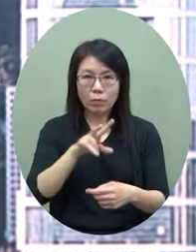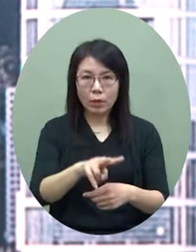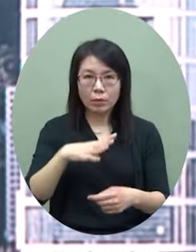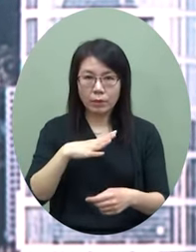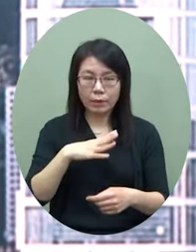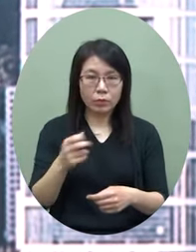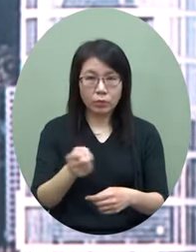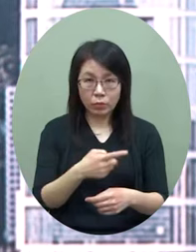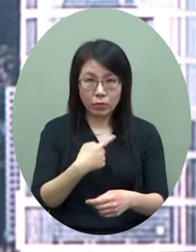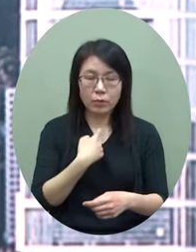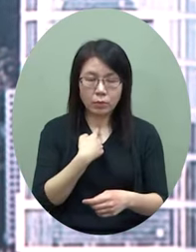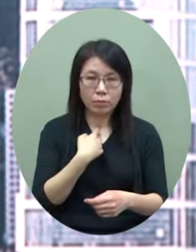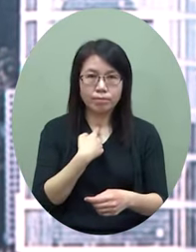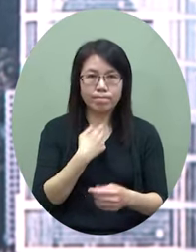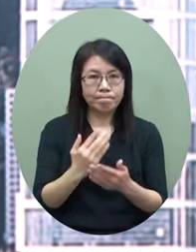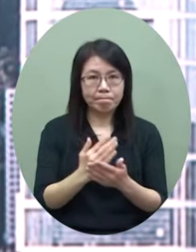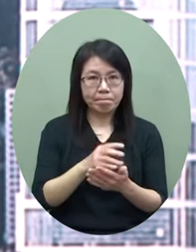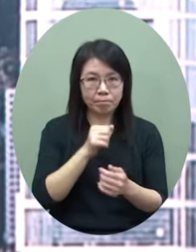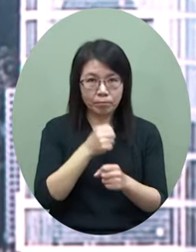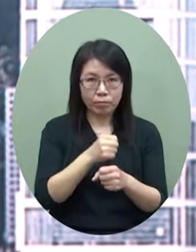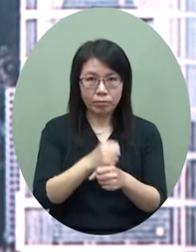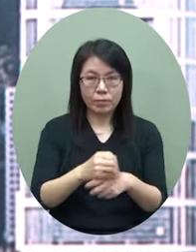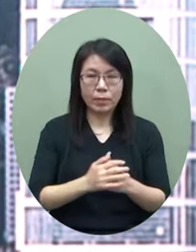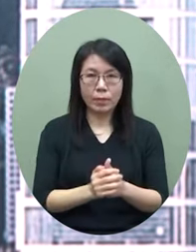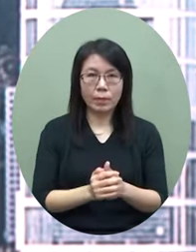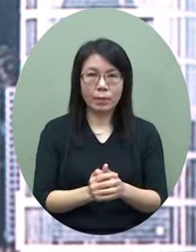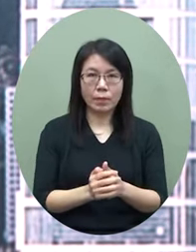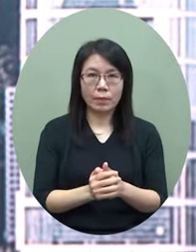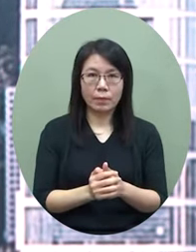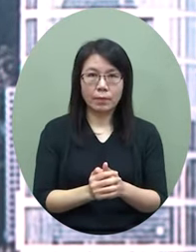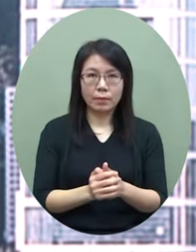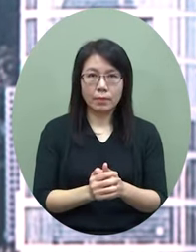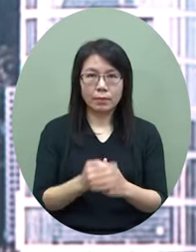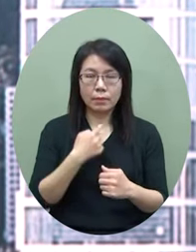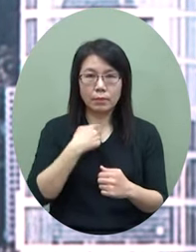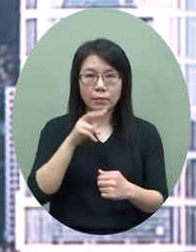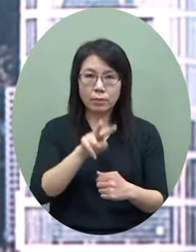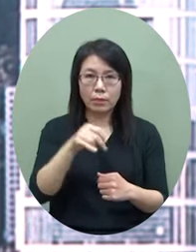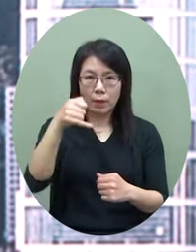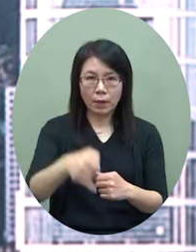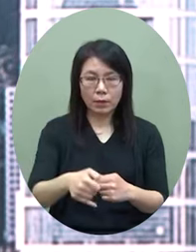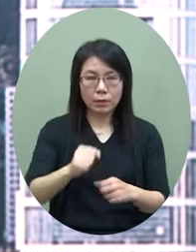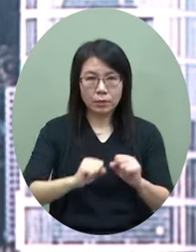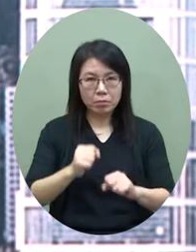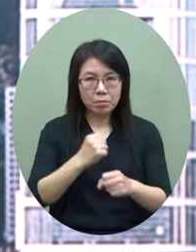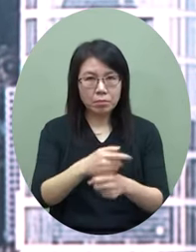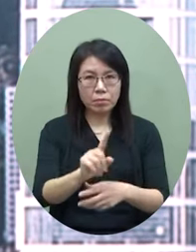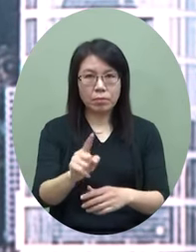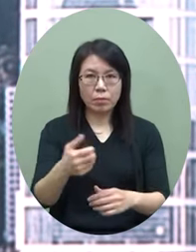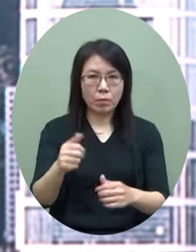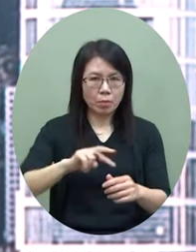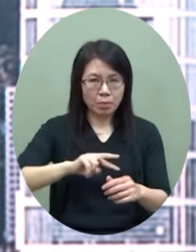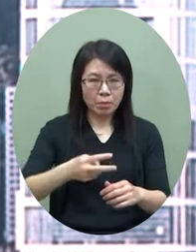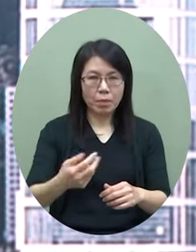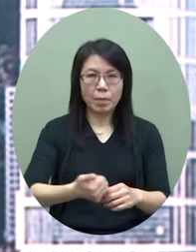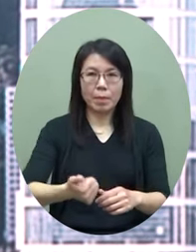is always necessary to seewhether we could do better in the next operationso as a result of that very quick wash upwe